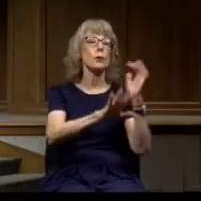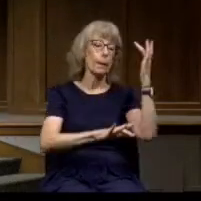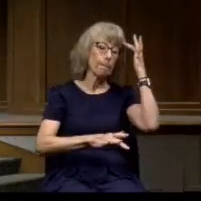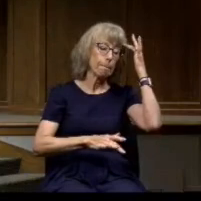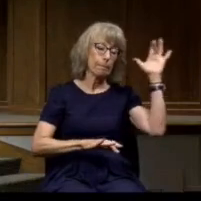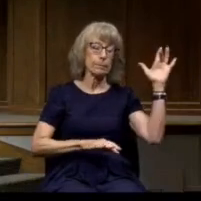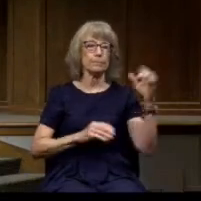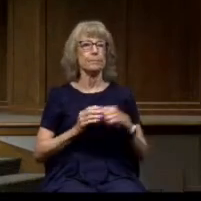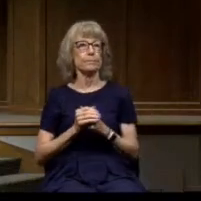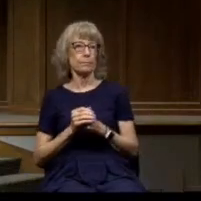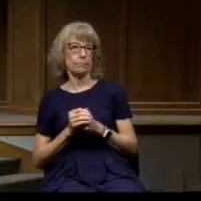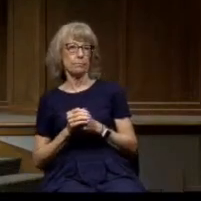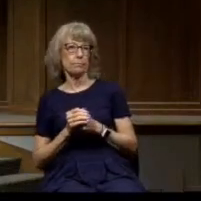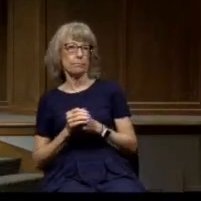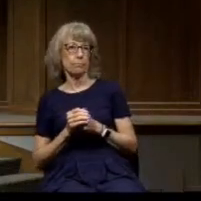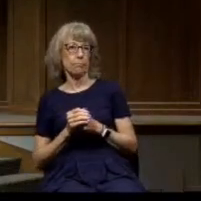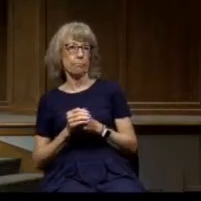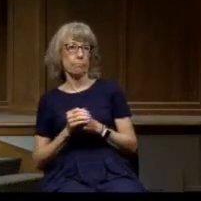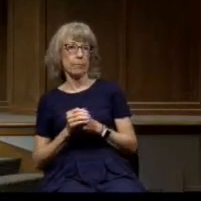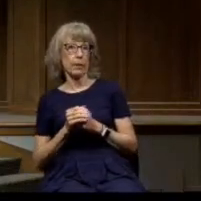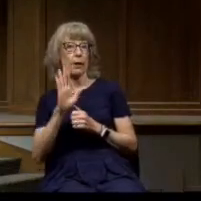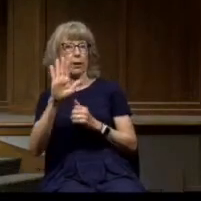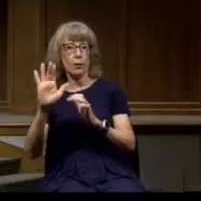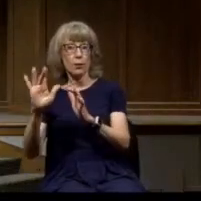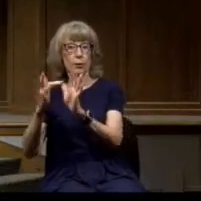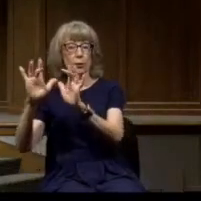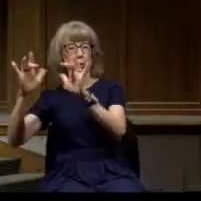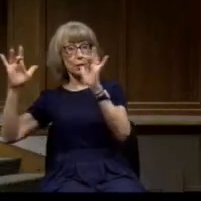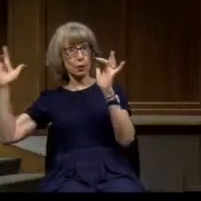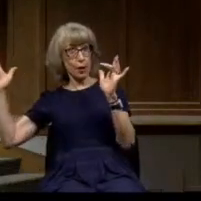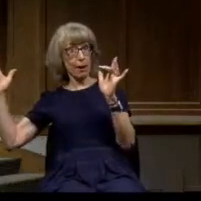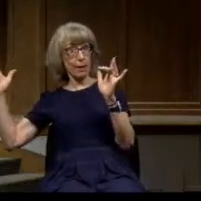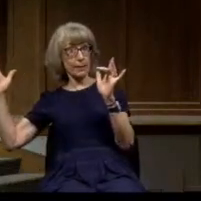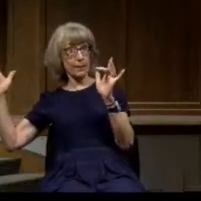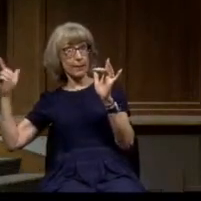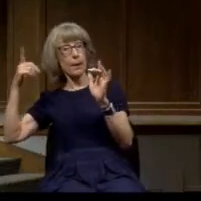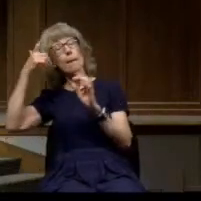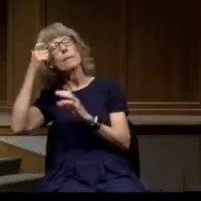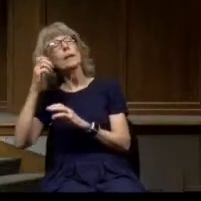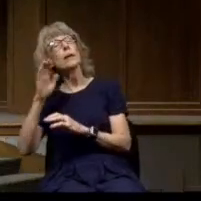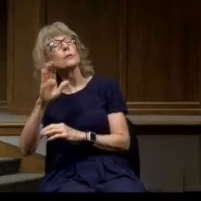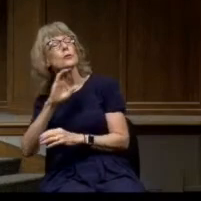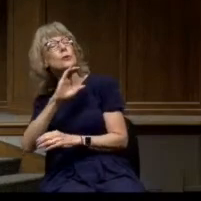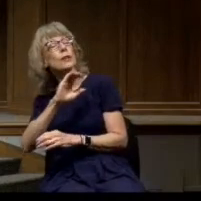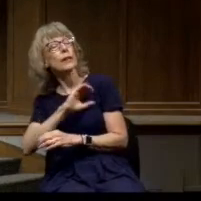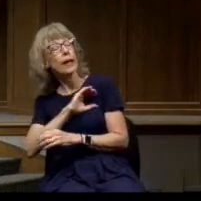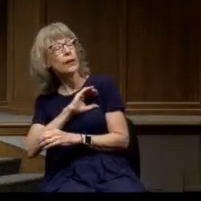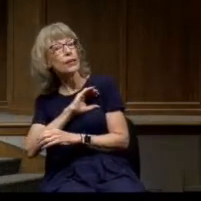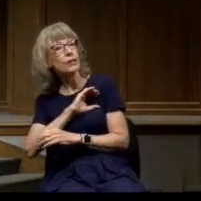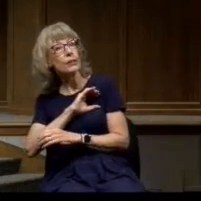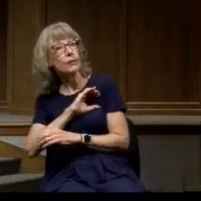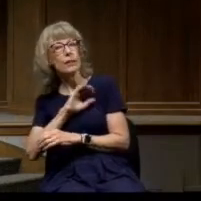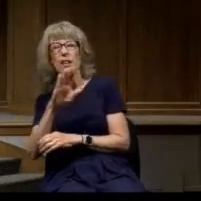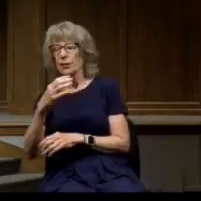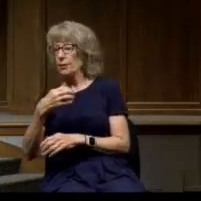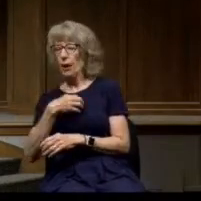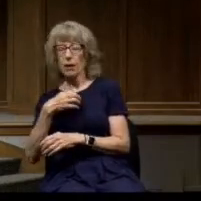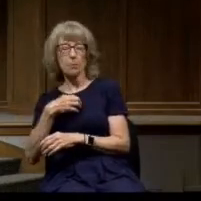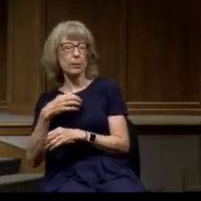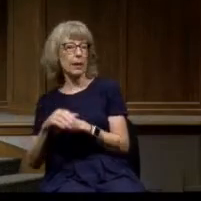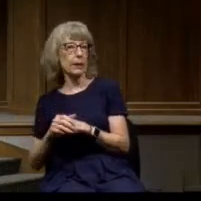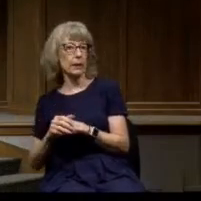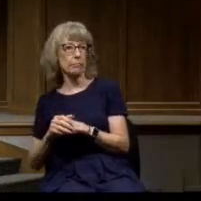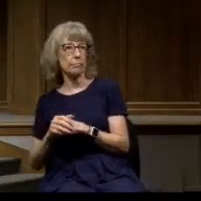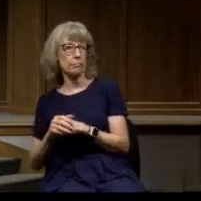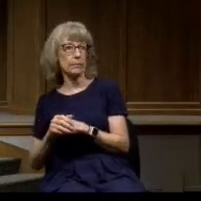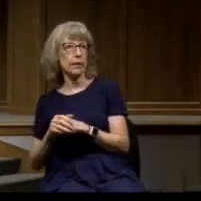Paul's getting at. You shine because you're not arguing. You shine because you're not complaining. These are character issues. They have to deal with how you